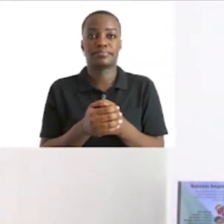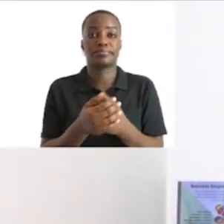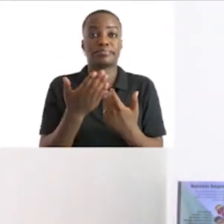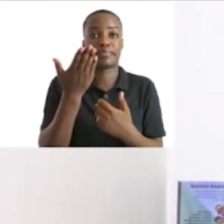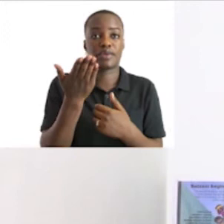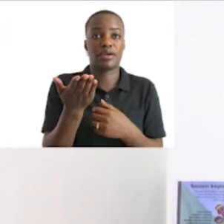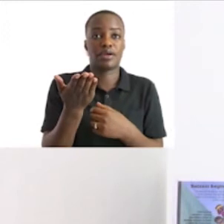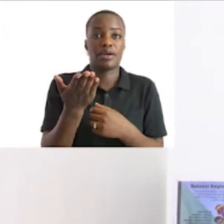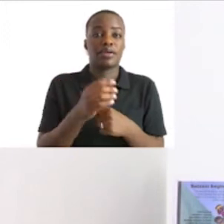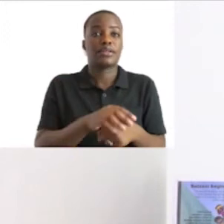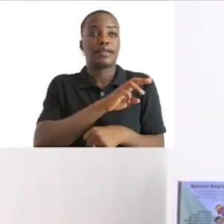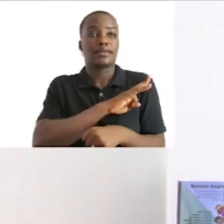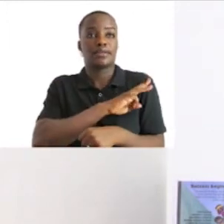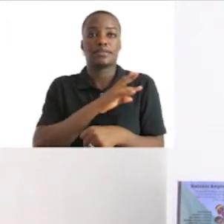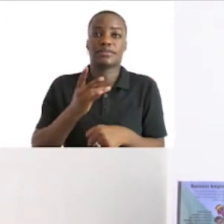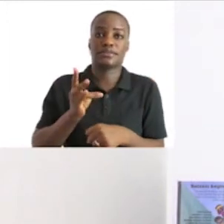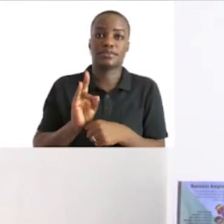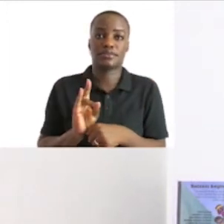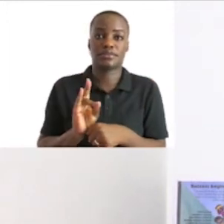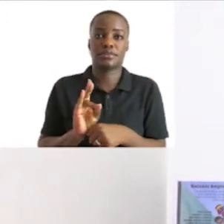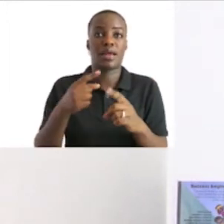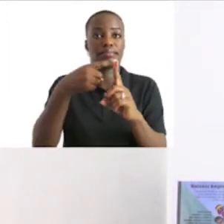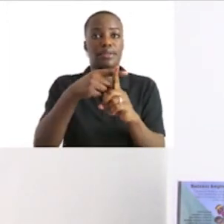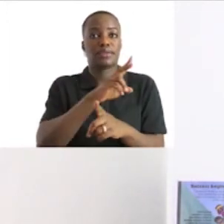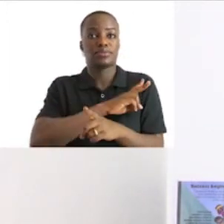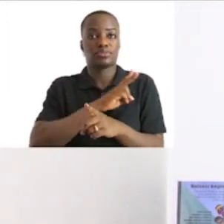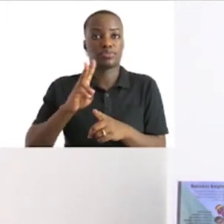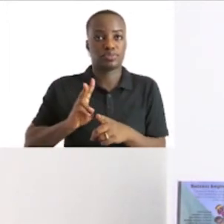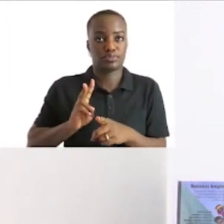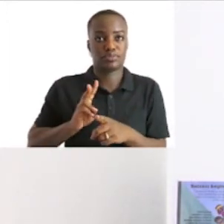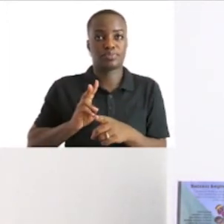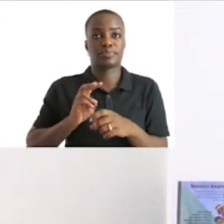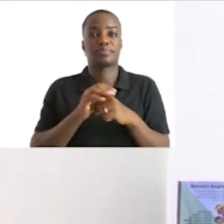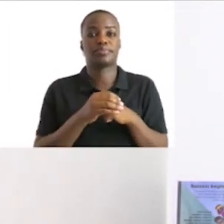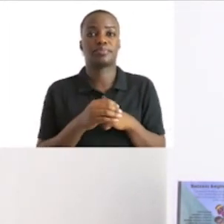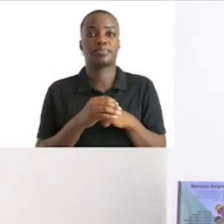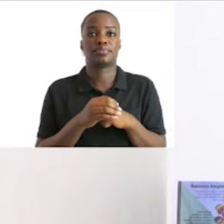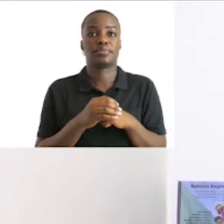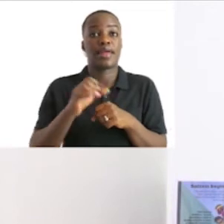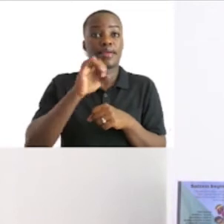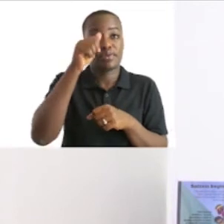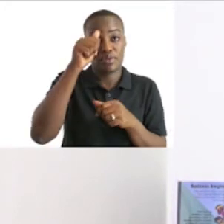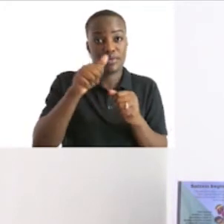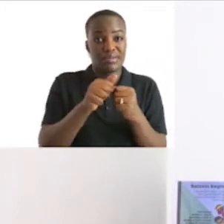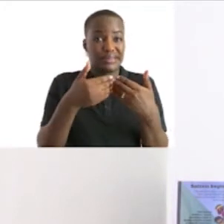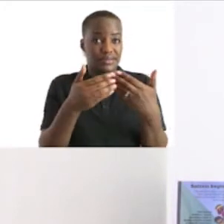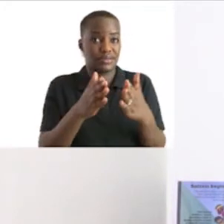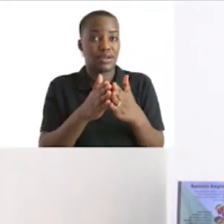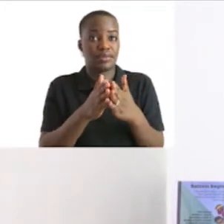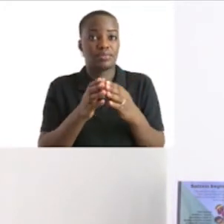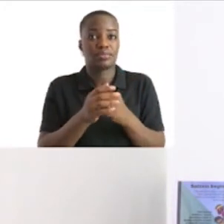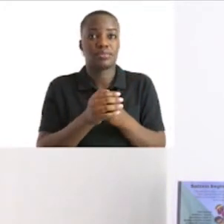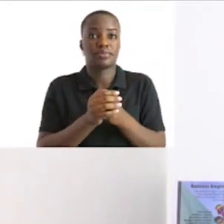board, we have 37 plus 20. If you remember at the beginning of the